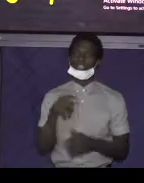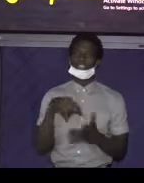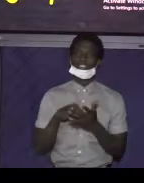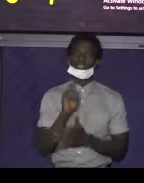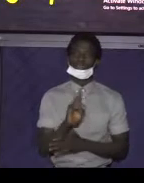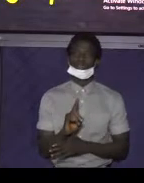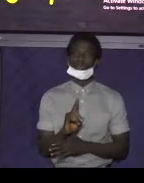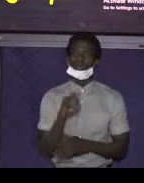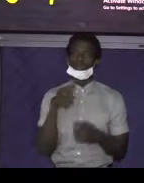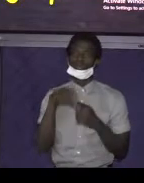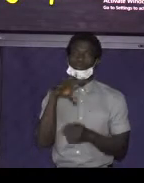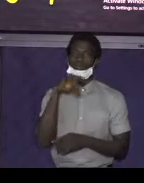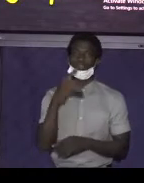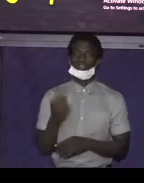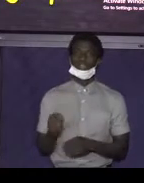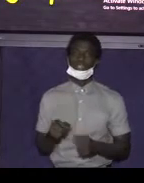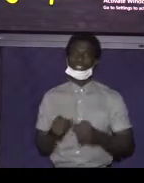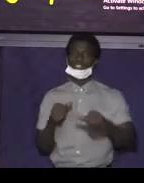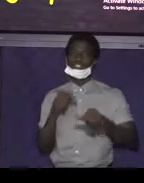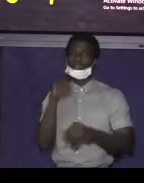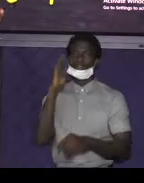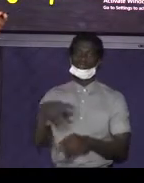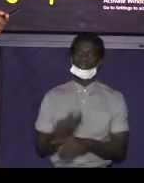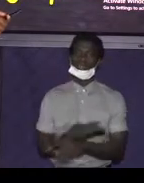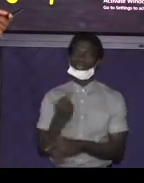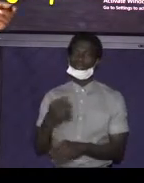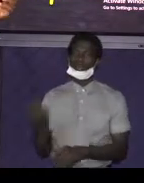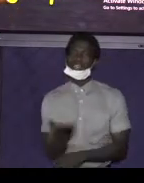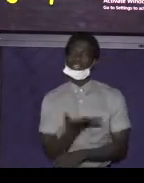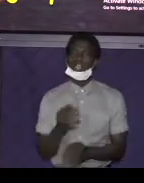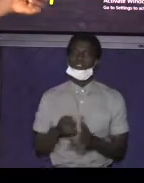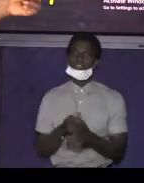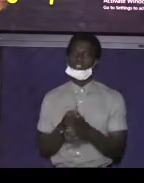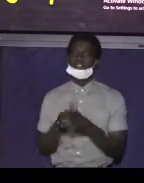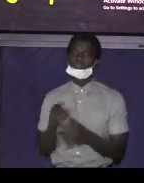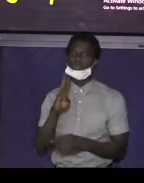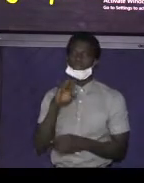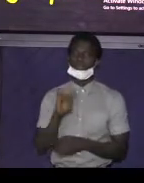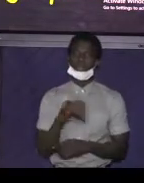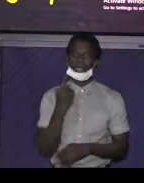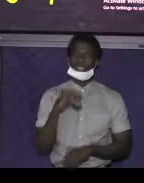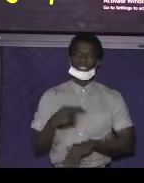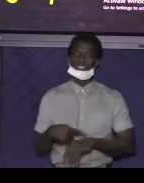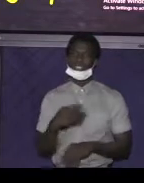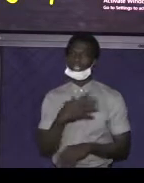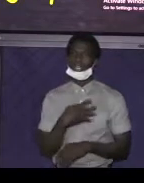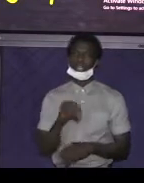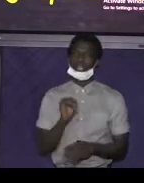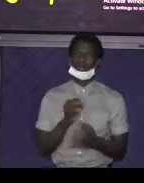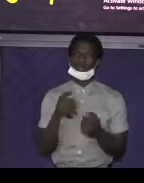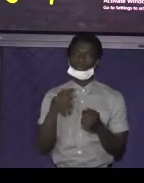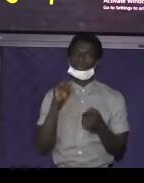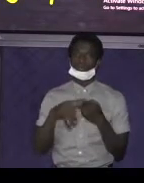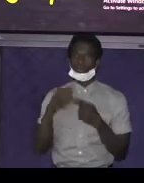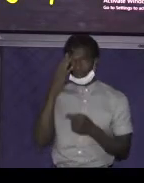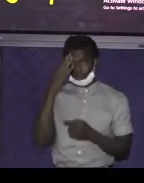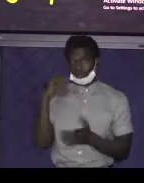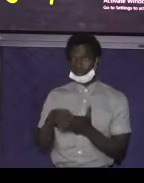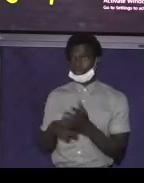one, to find the distance, you will multiply the average speed by the time. I want you to take note of